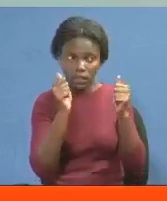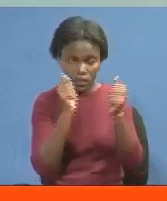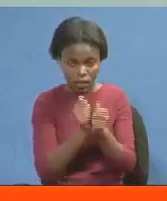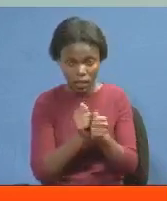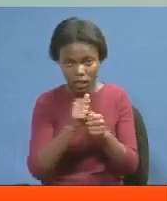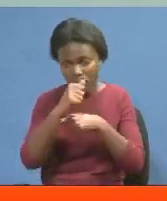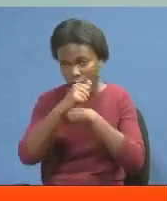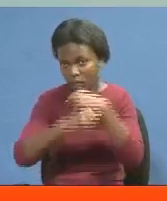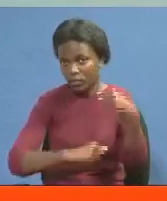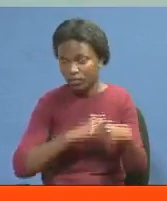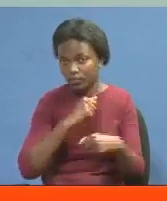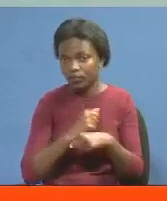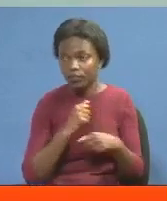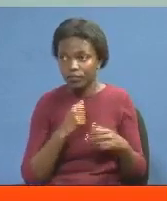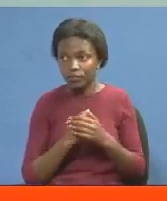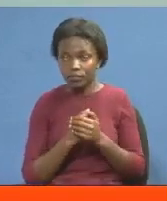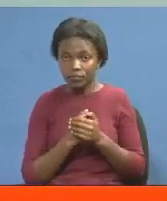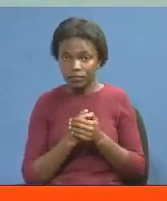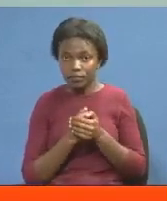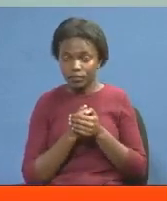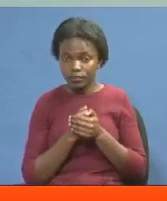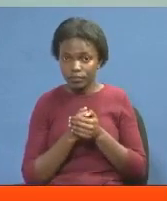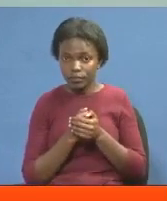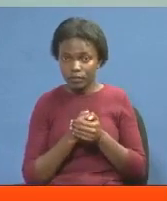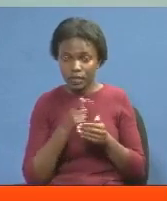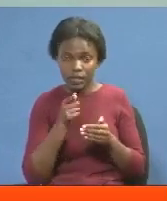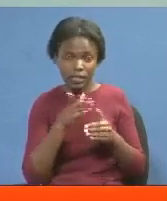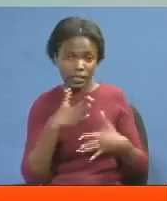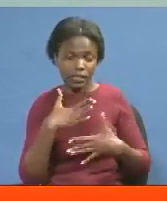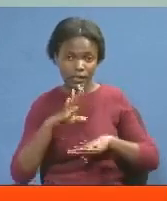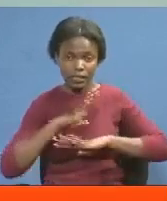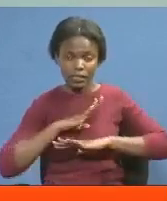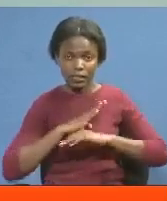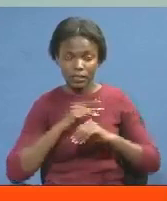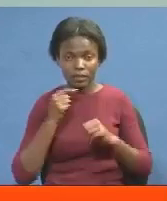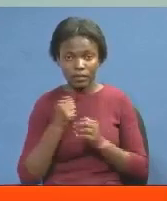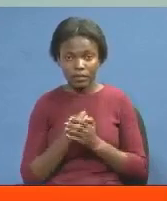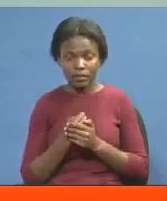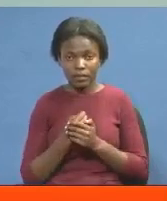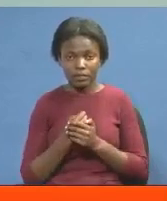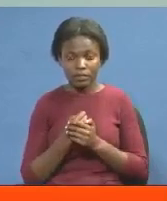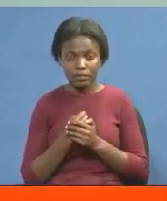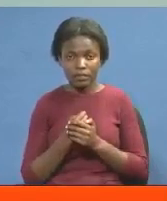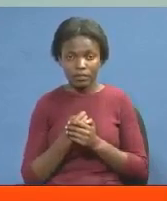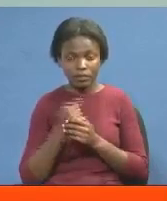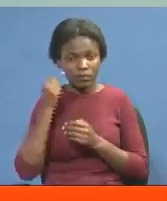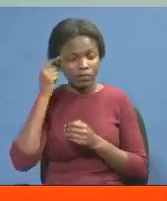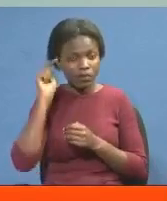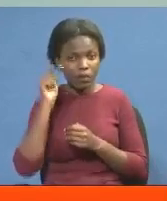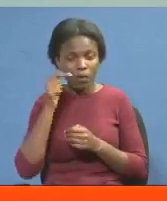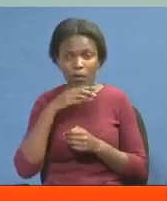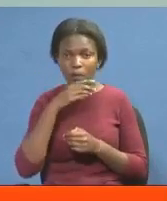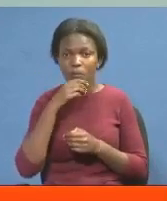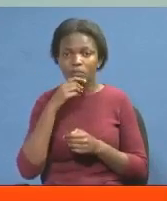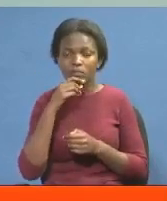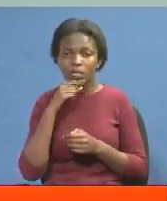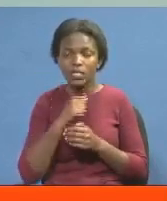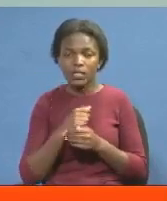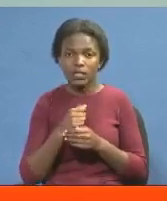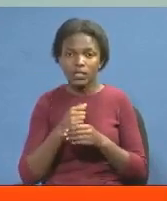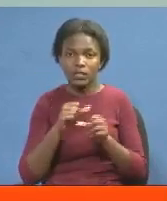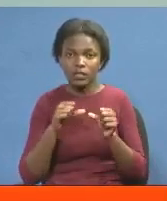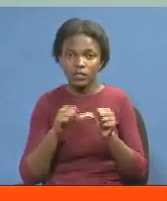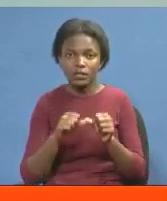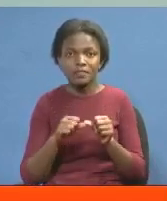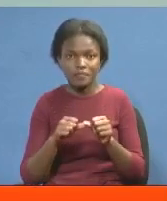one is 29 years old. I mean, this is enough time for a young man to have walked into Kenya. And now by the time they're coming back, they even